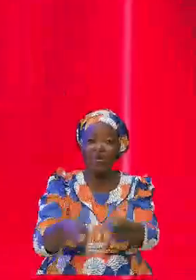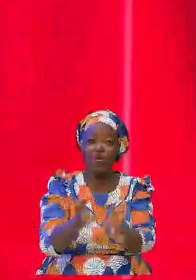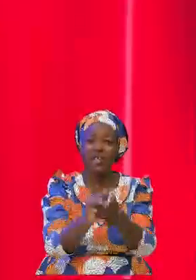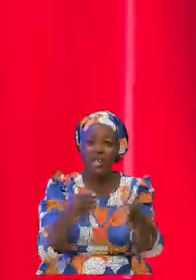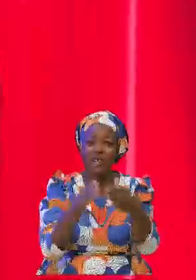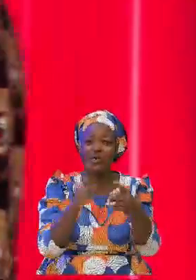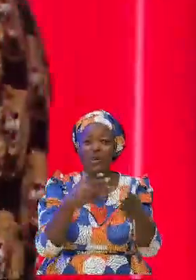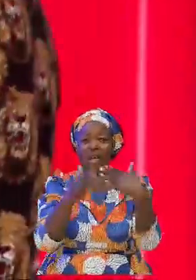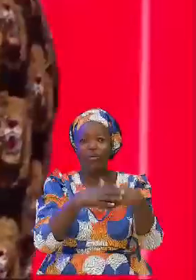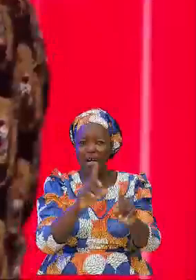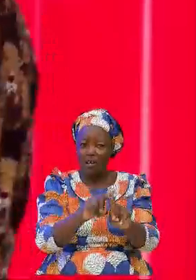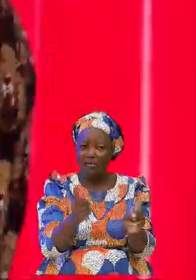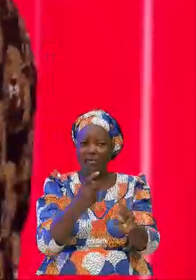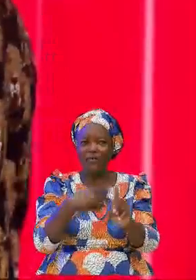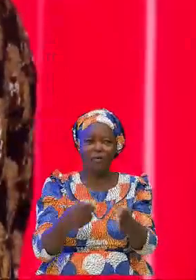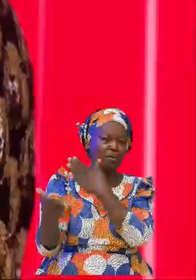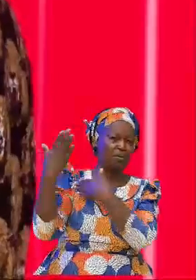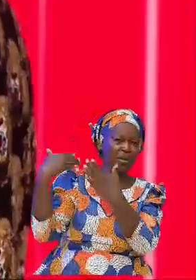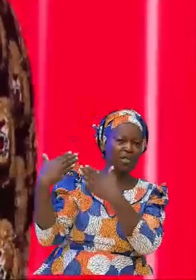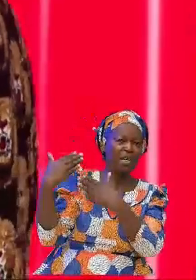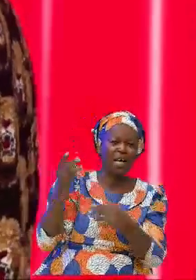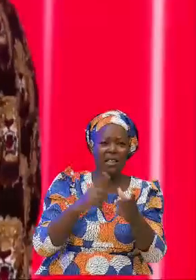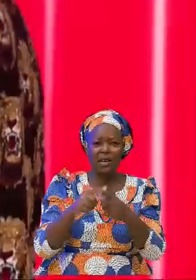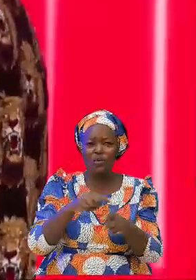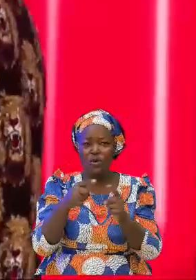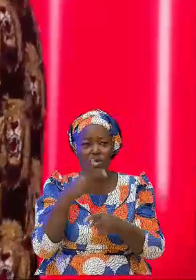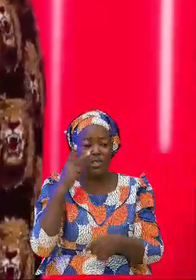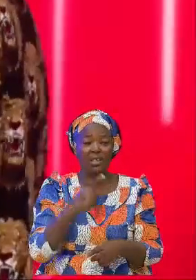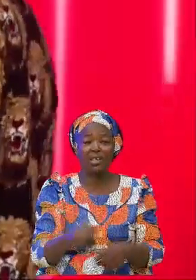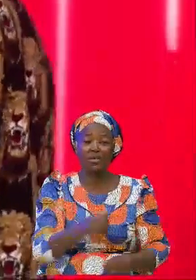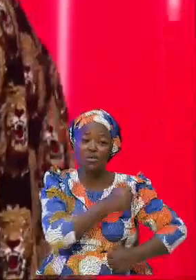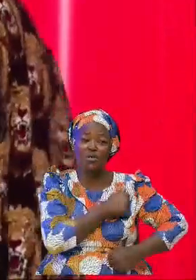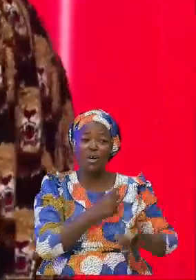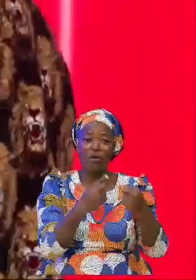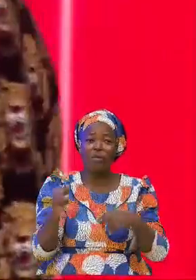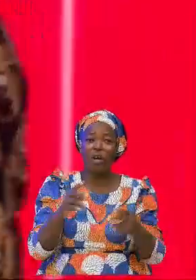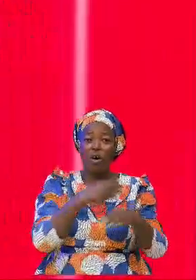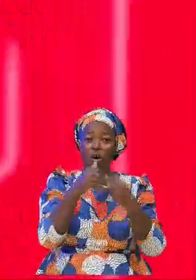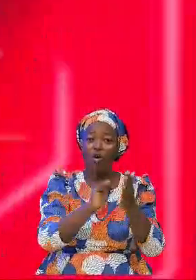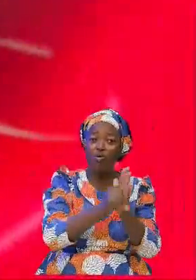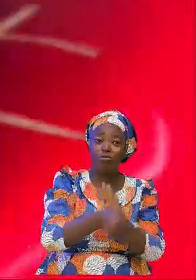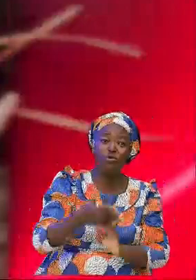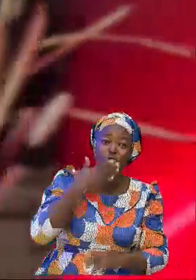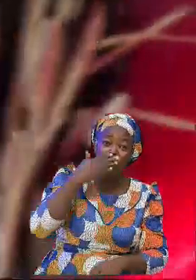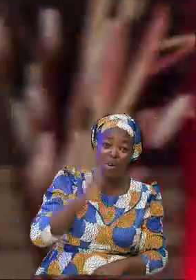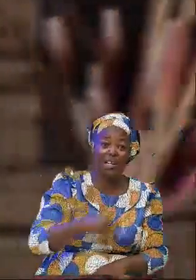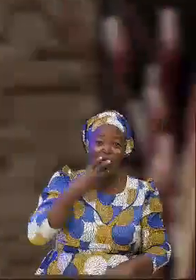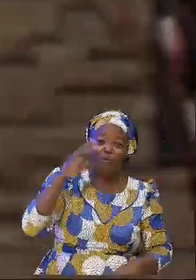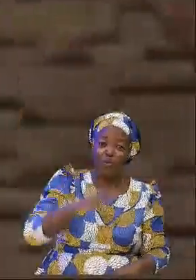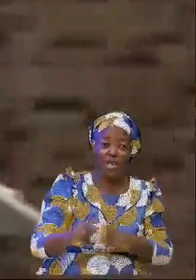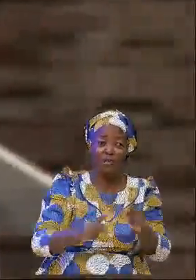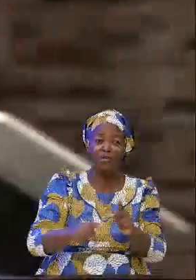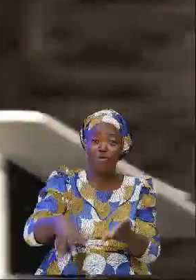and the way you walk, the narrow way that leads to heaven, different from the past. And when they see the soldier